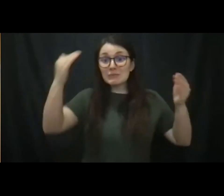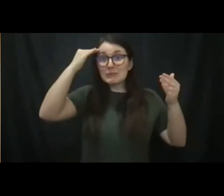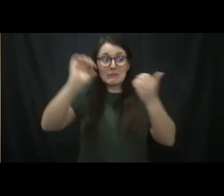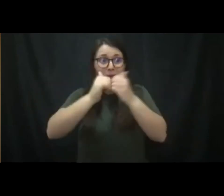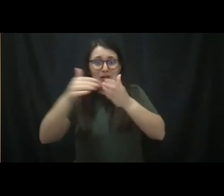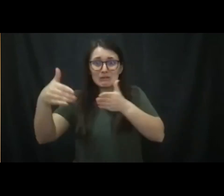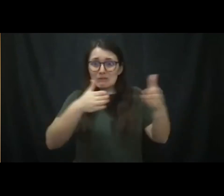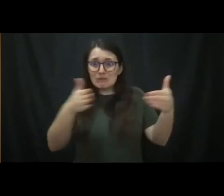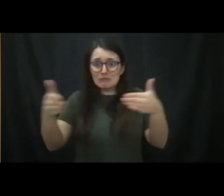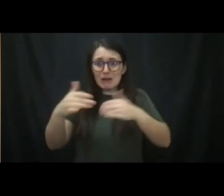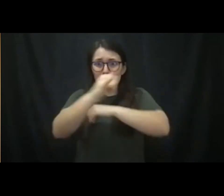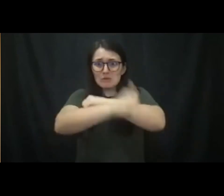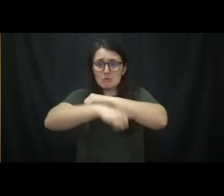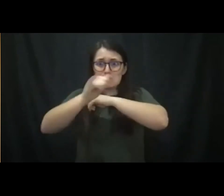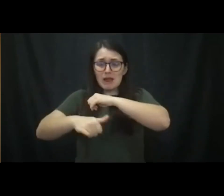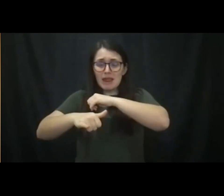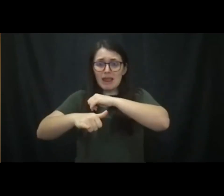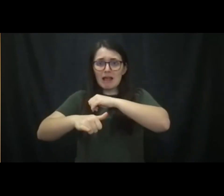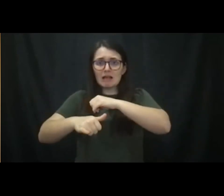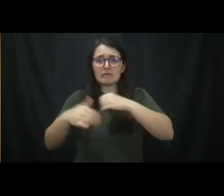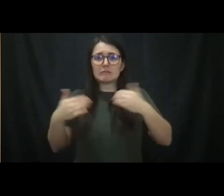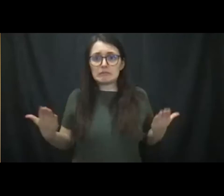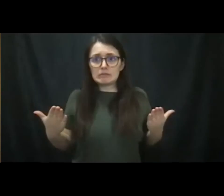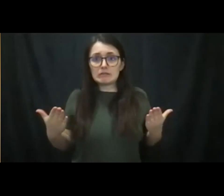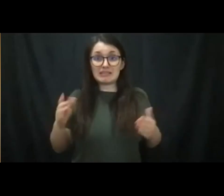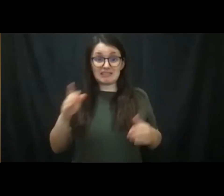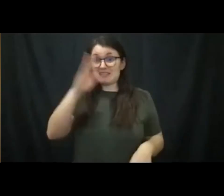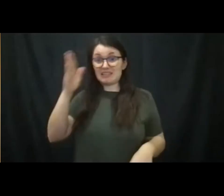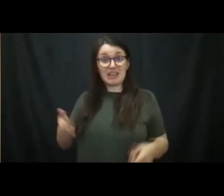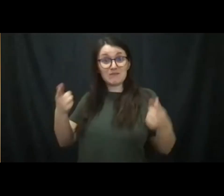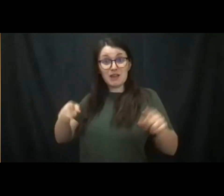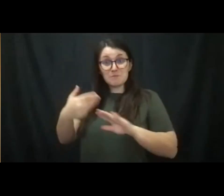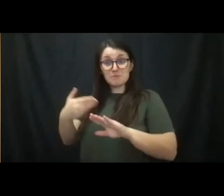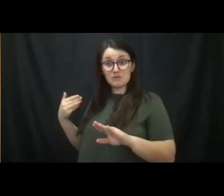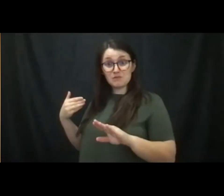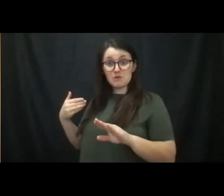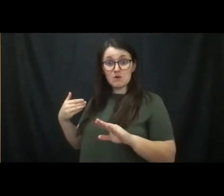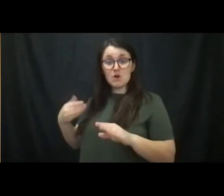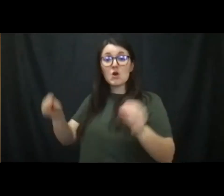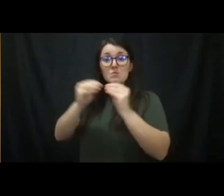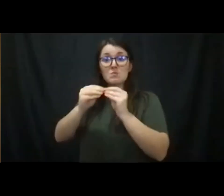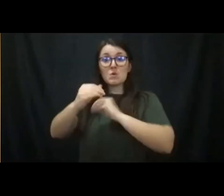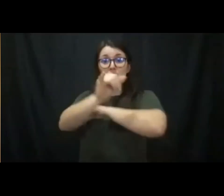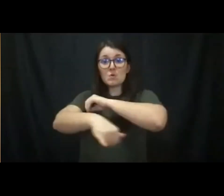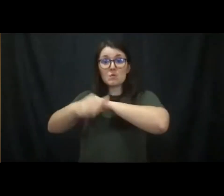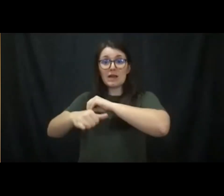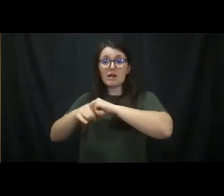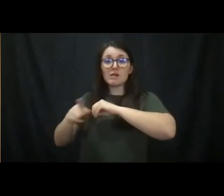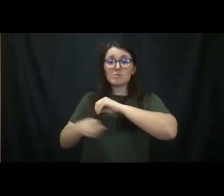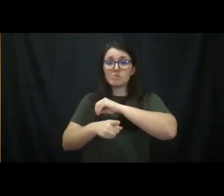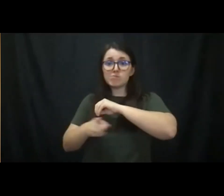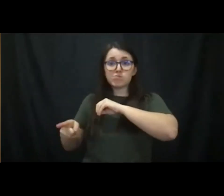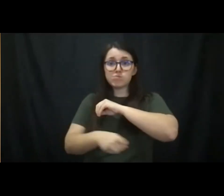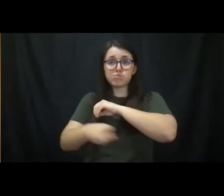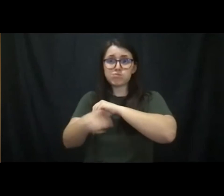After all, something like this had never happened before. The farther Humphrey went, the more worried everyone became.